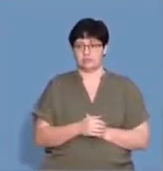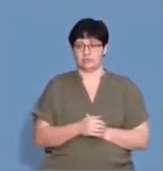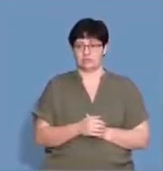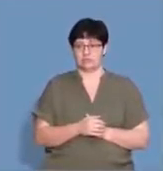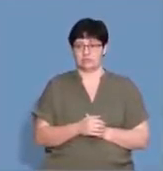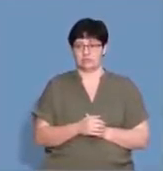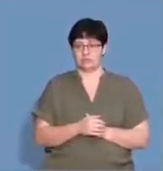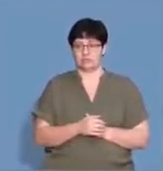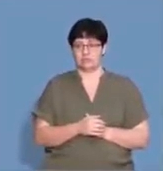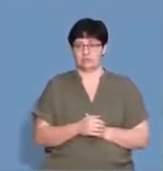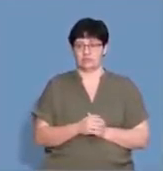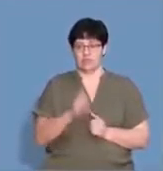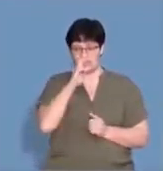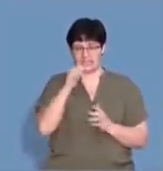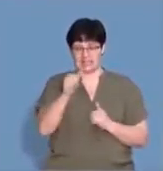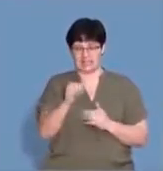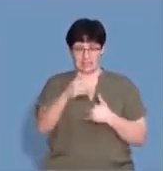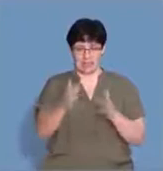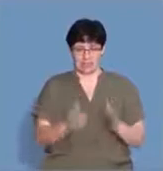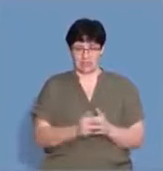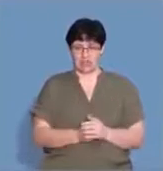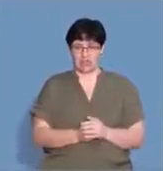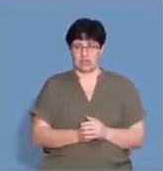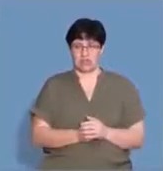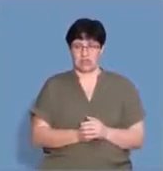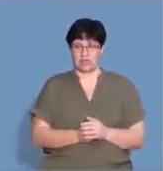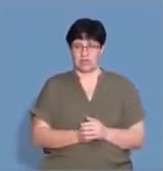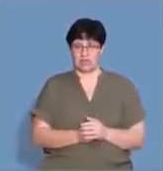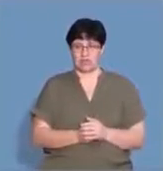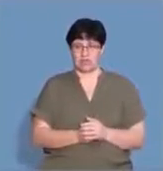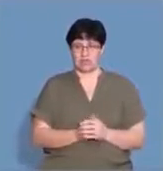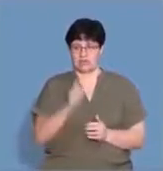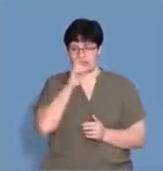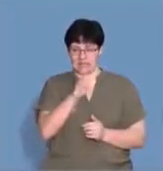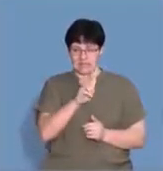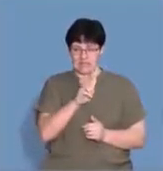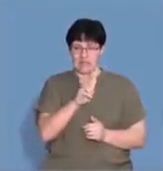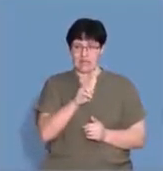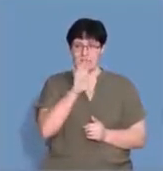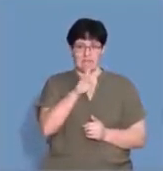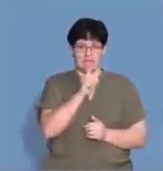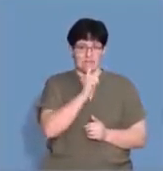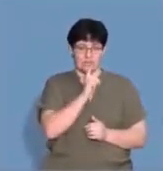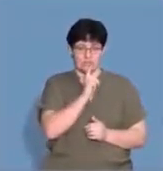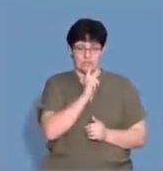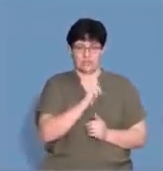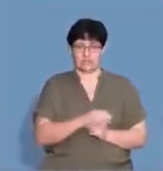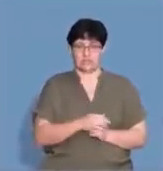colored pen, let's do red, and I look at 6 packages, okay, I can see that that was my 5,000,